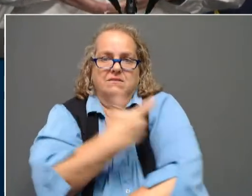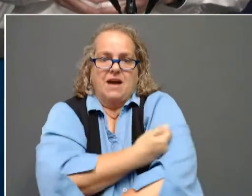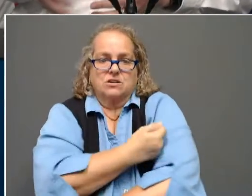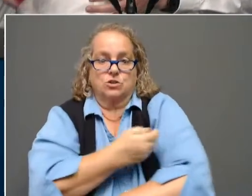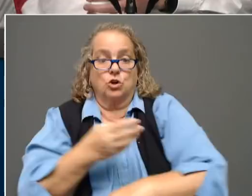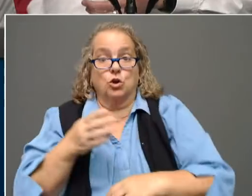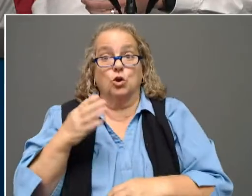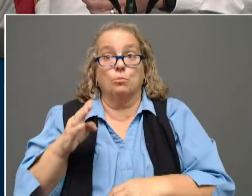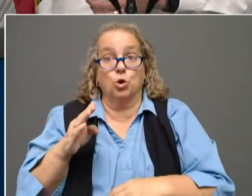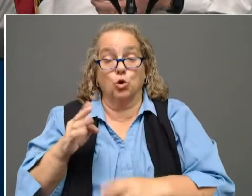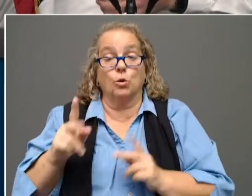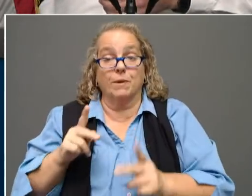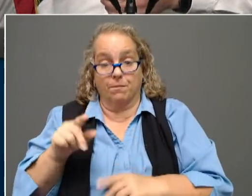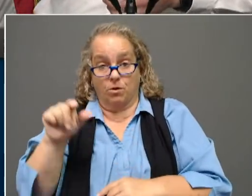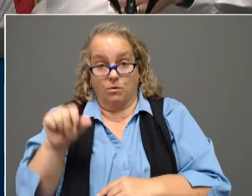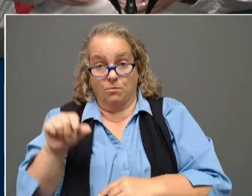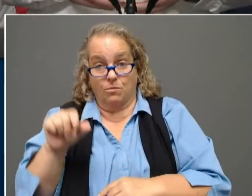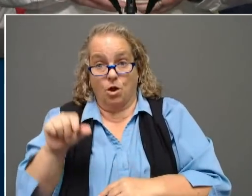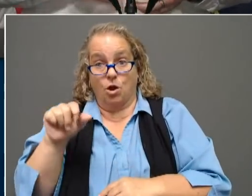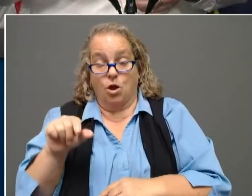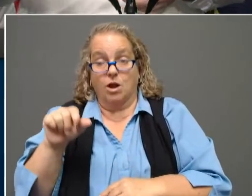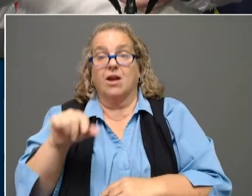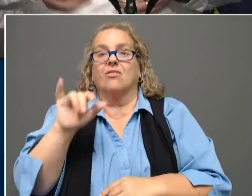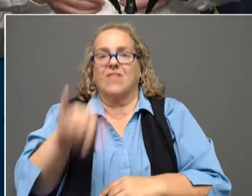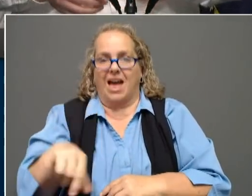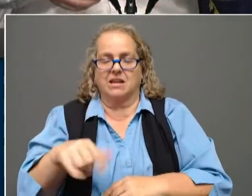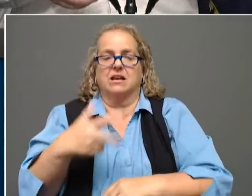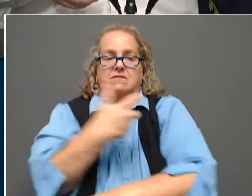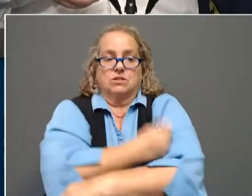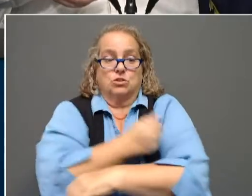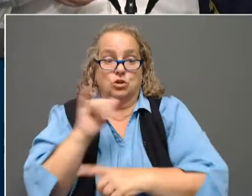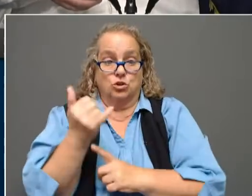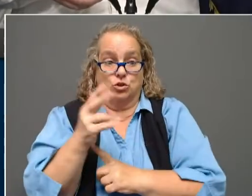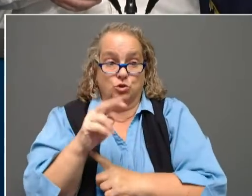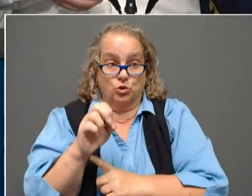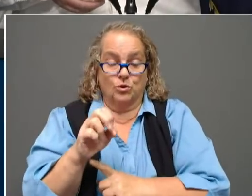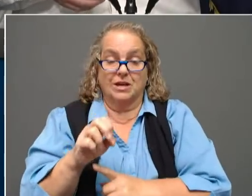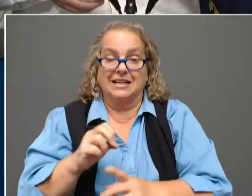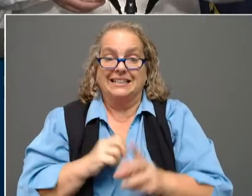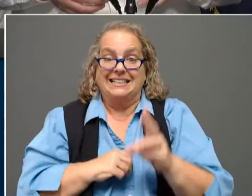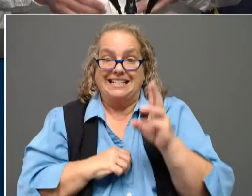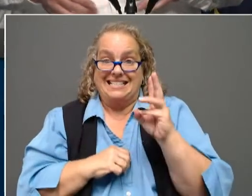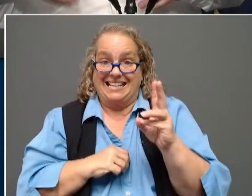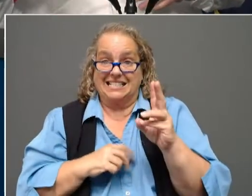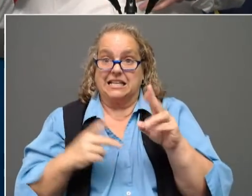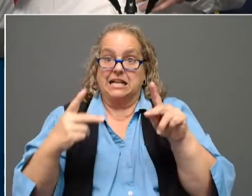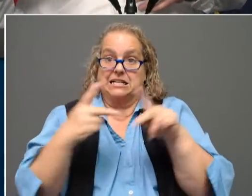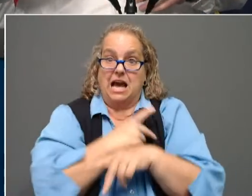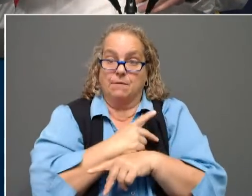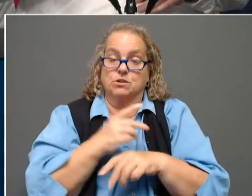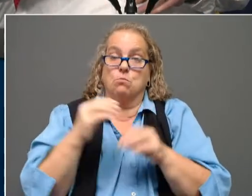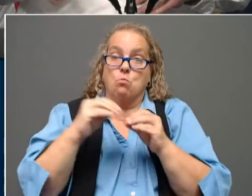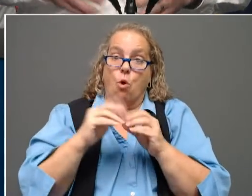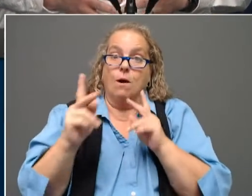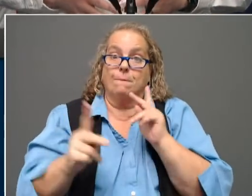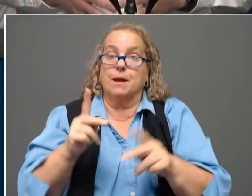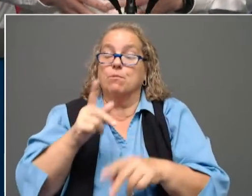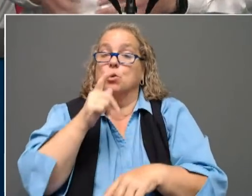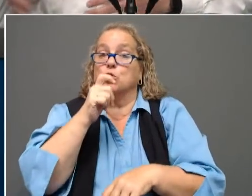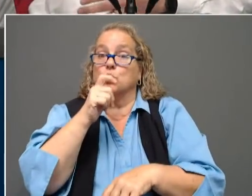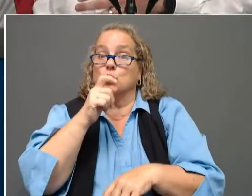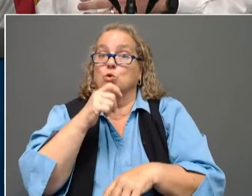vaccinated persons. In June, it was a 6-to-1 ratio, 6 times more people unvaccinated who tested positive